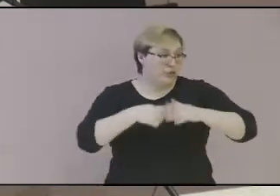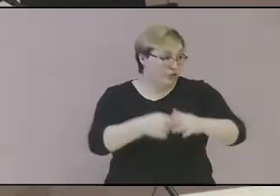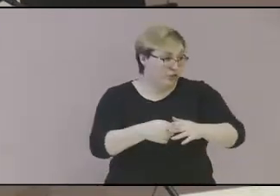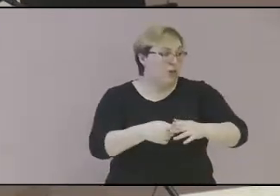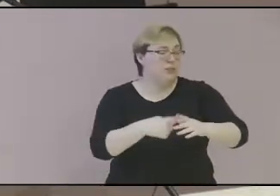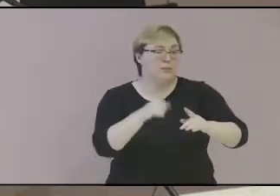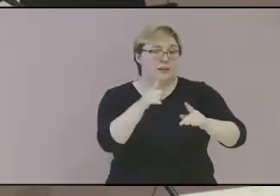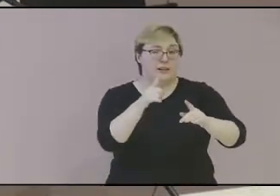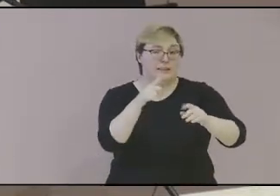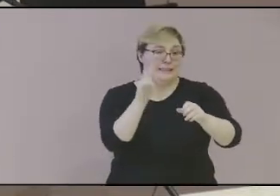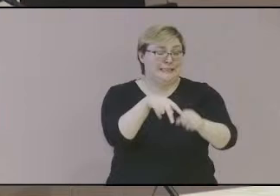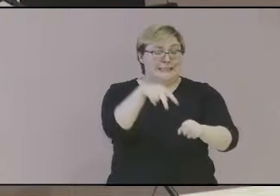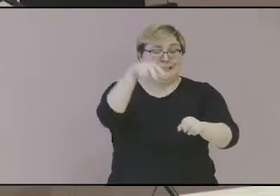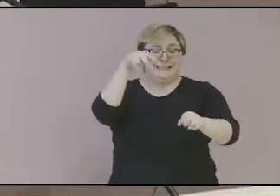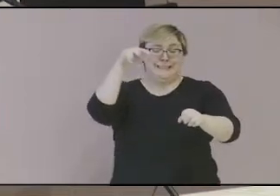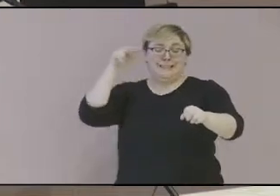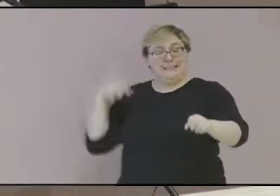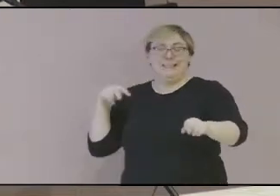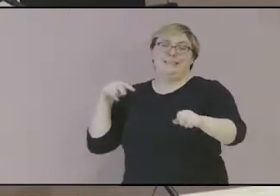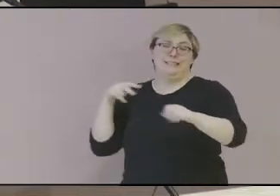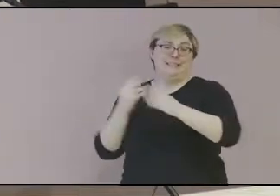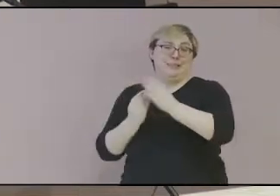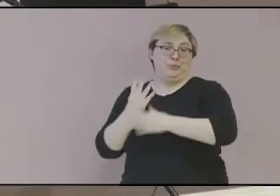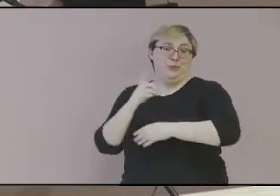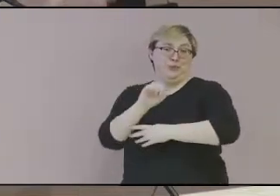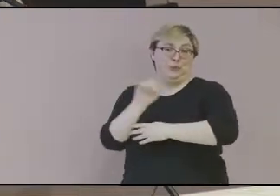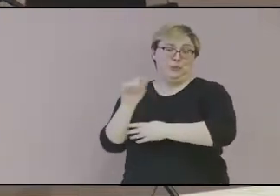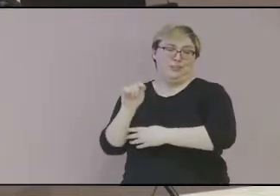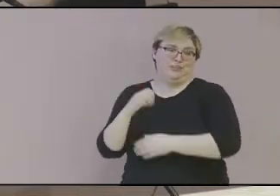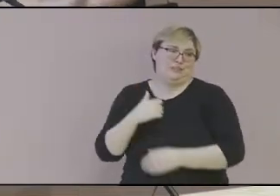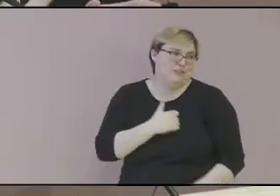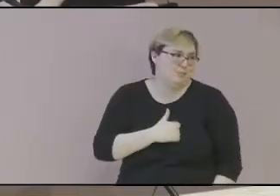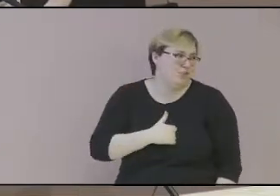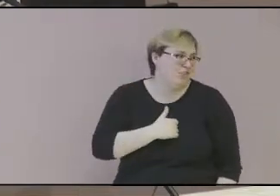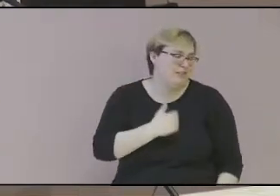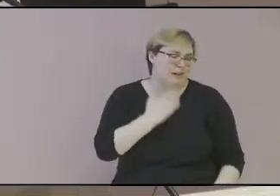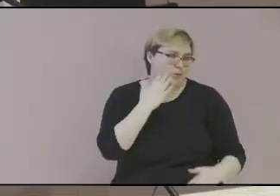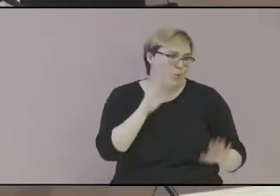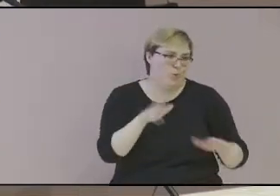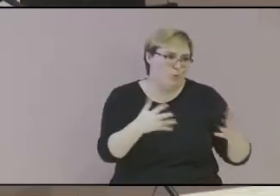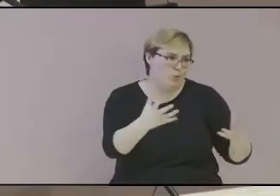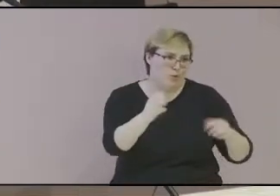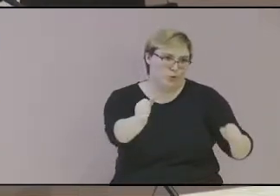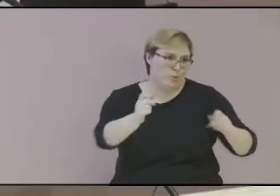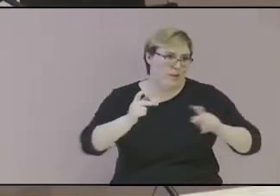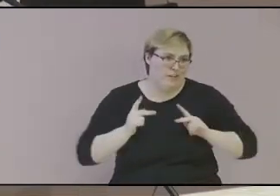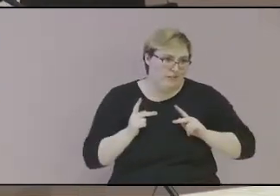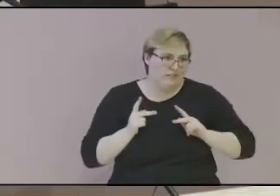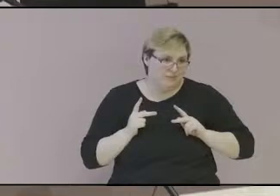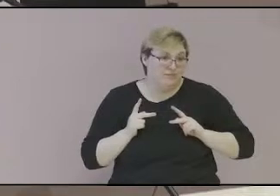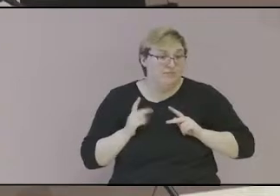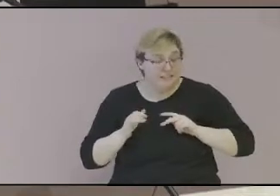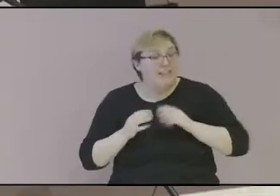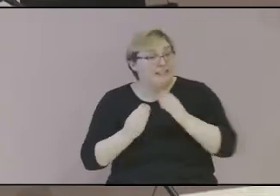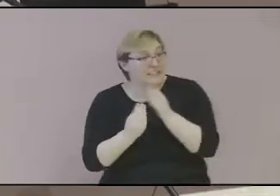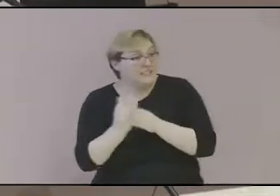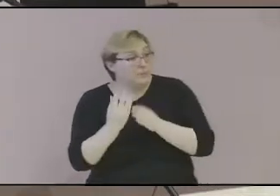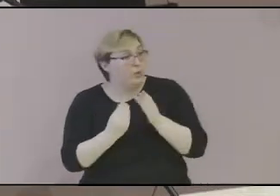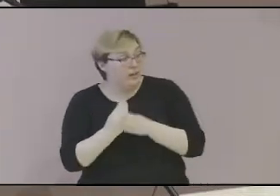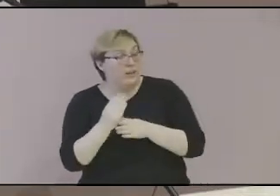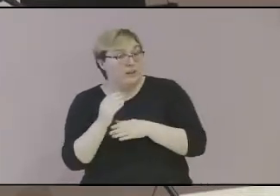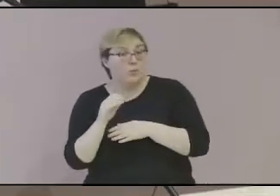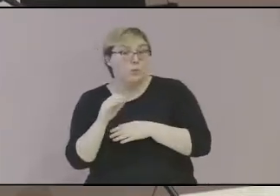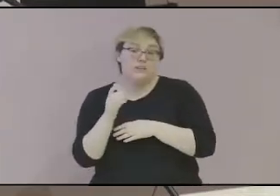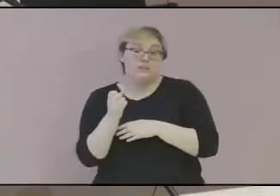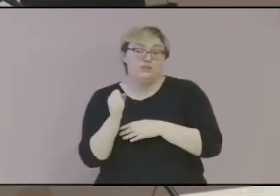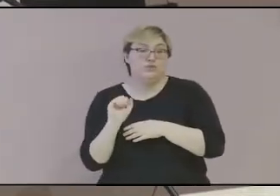With apologies, no one wants to go back to that moment. The moment when the Saul Green Lecture was canceled, the last one having